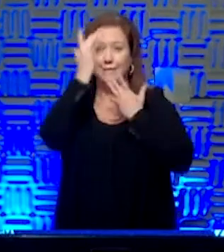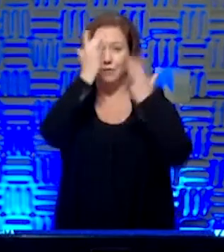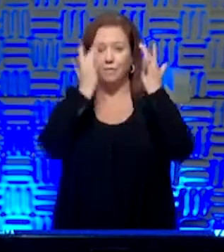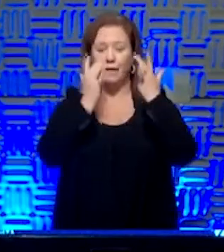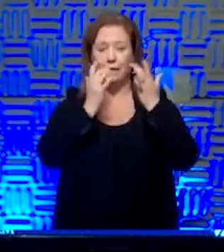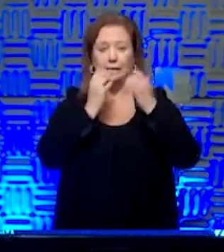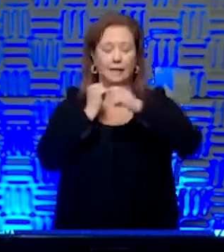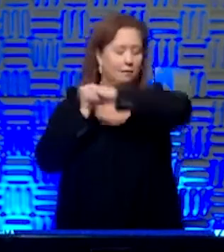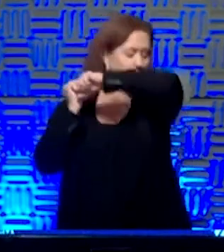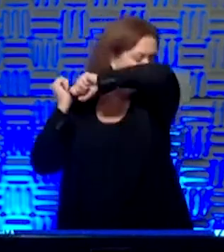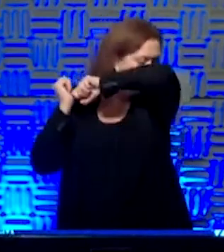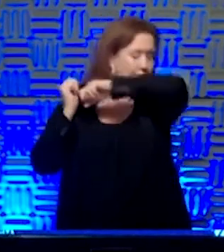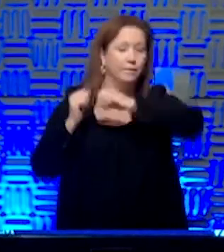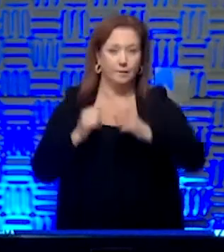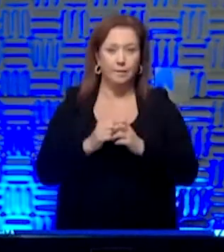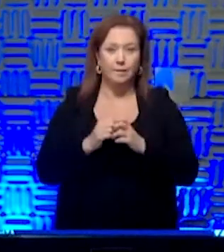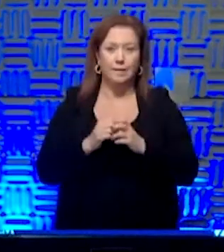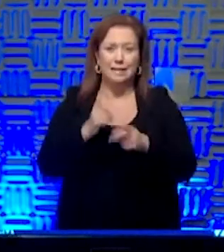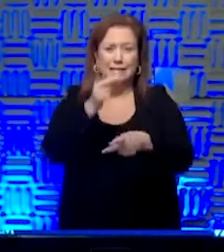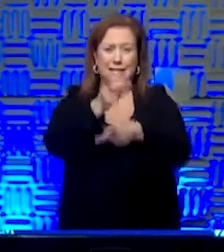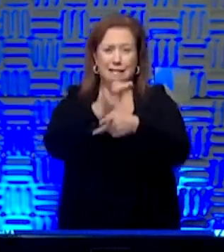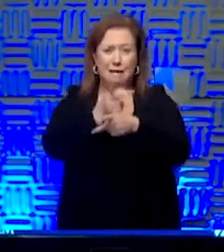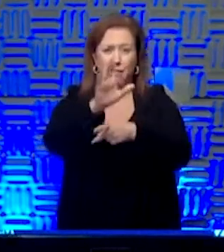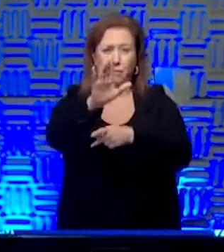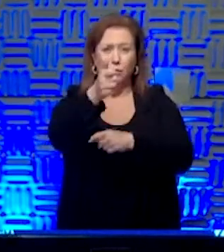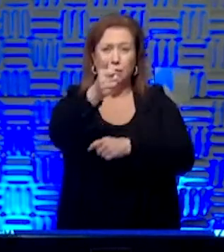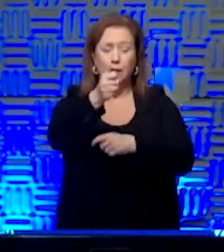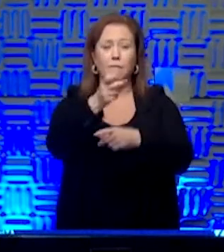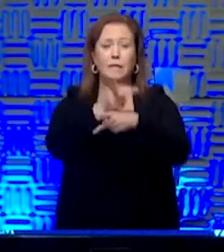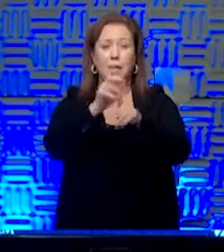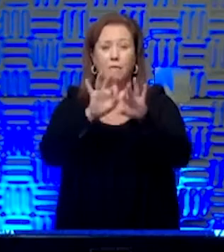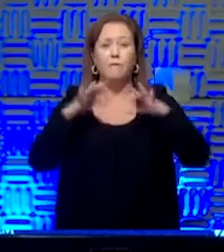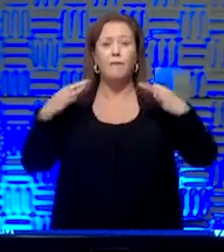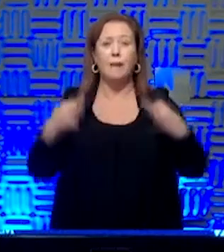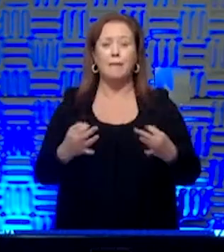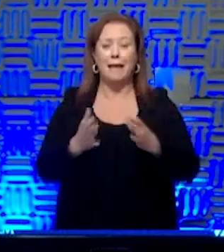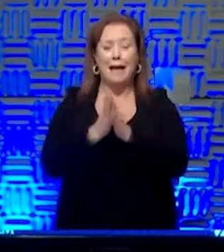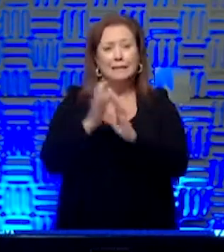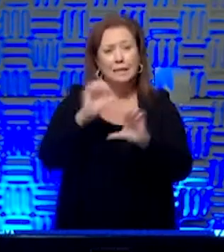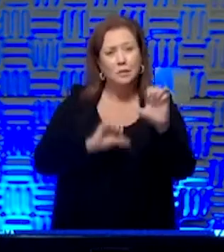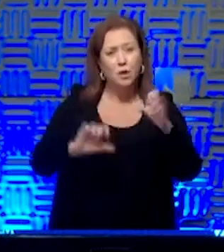cough into your elbow. Take care of your family and loved ones. Ask them how they're doing.